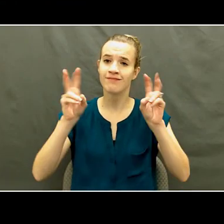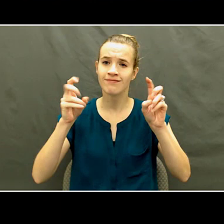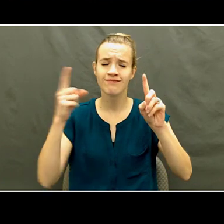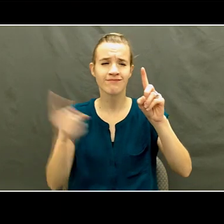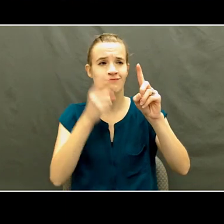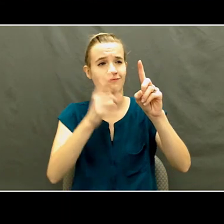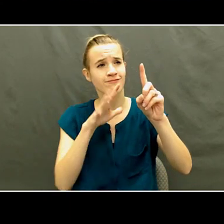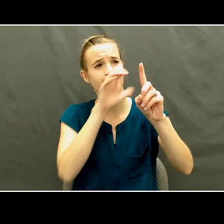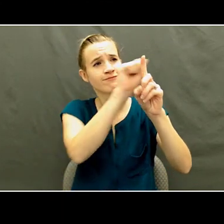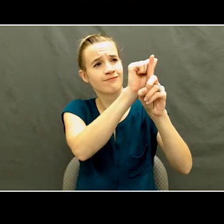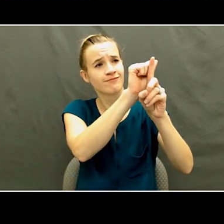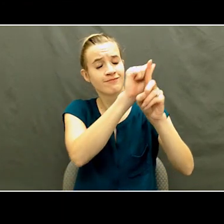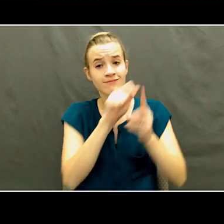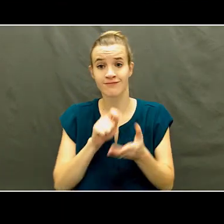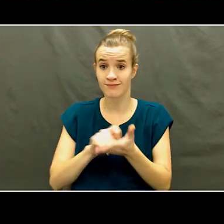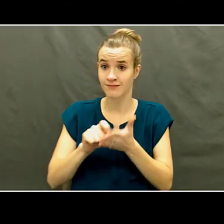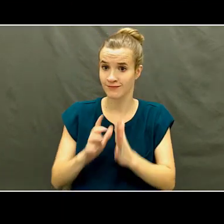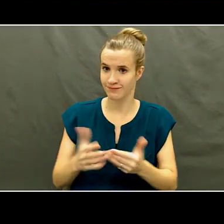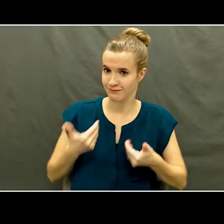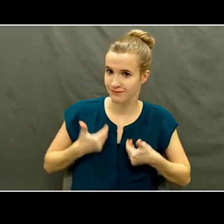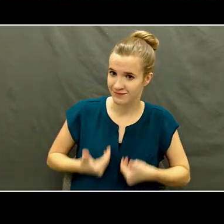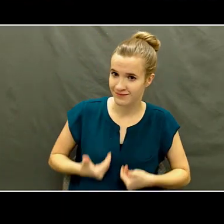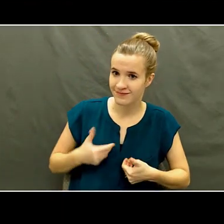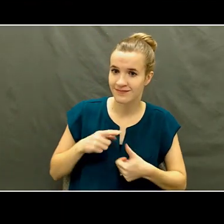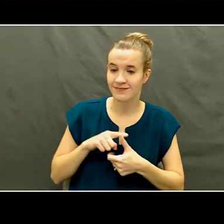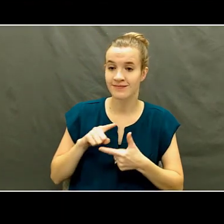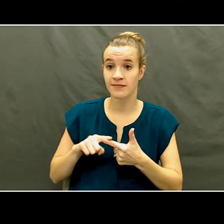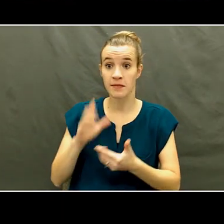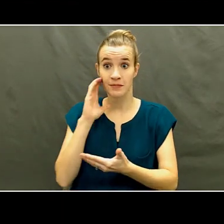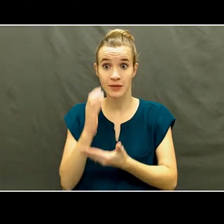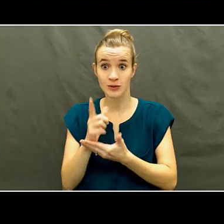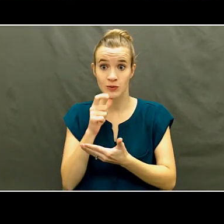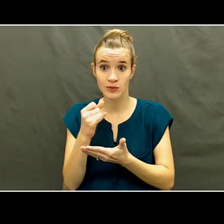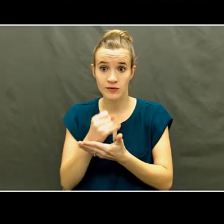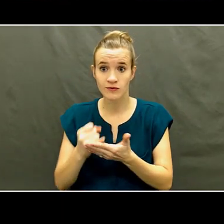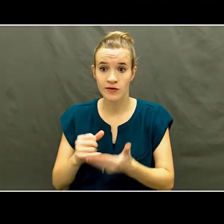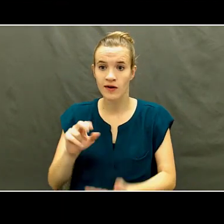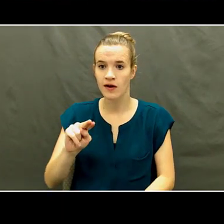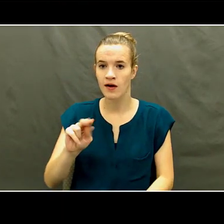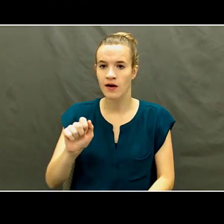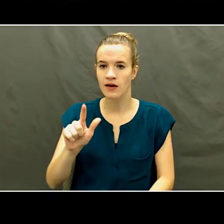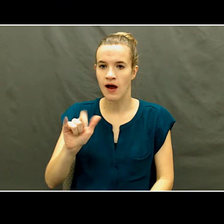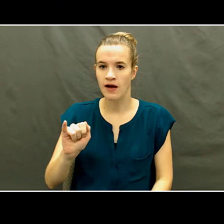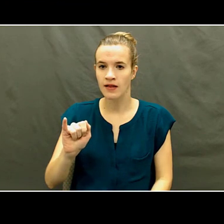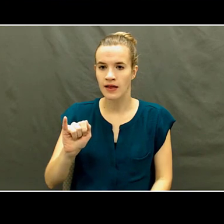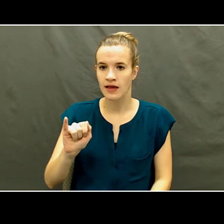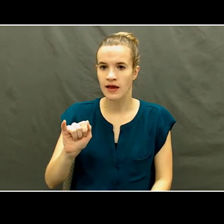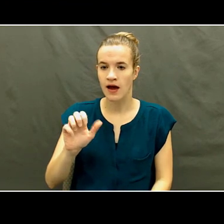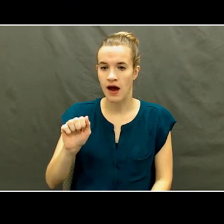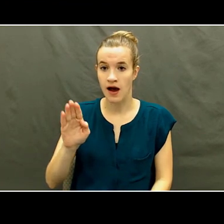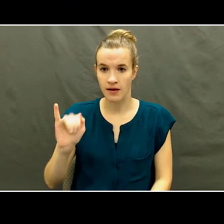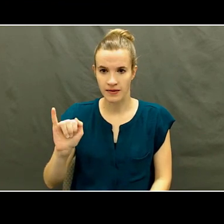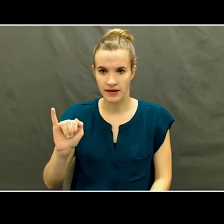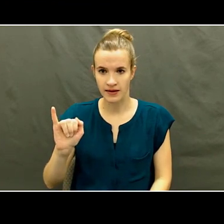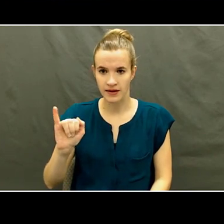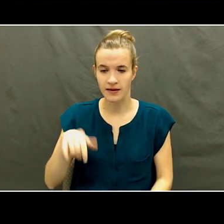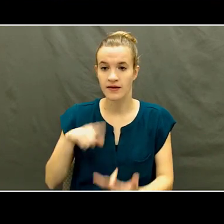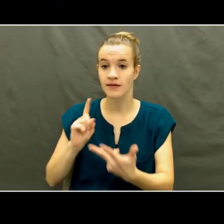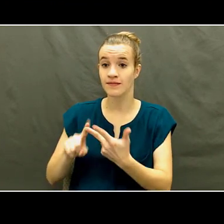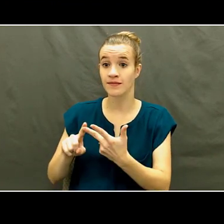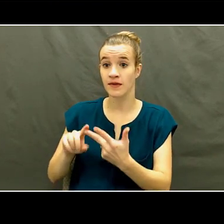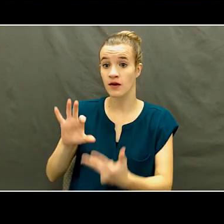All the Way to the Top by Annette Bay Pimentel, pictures by Nabi Ali, foreword by Jennifer